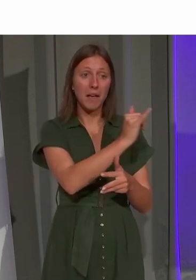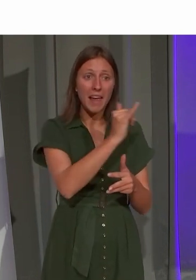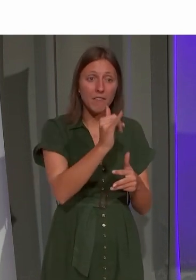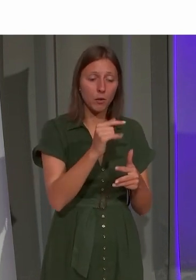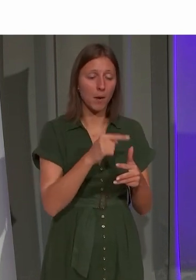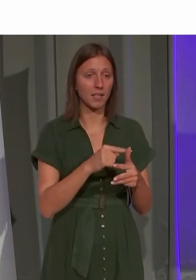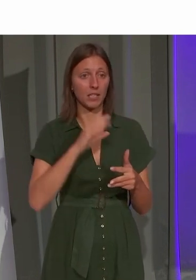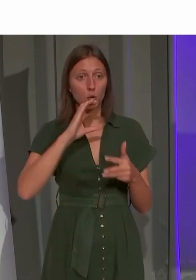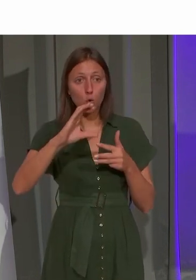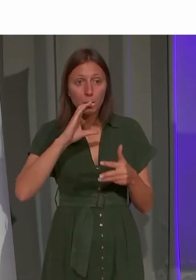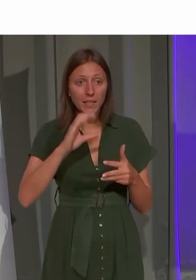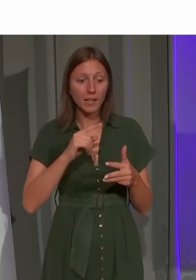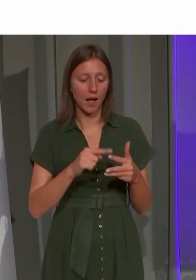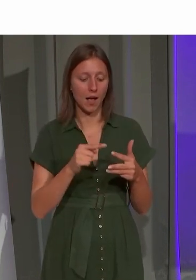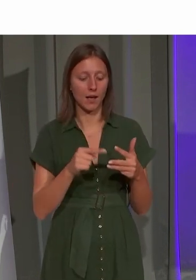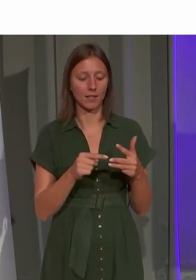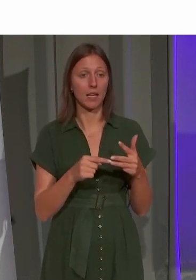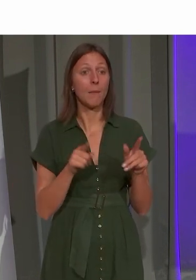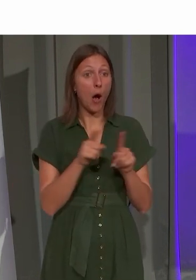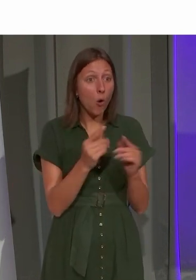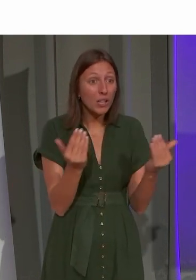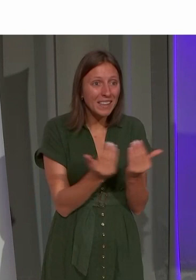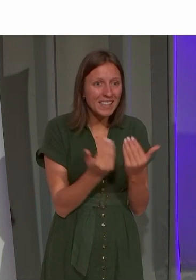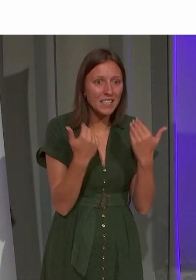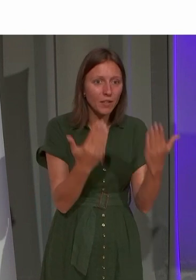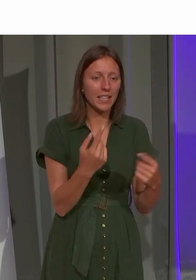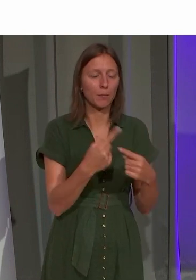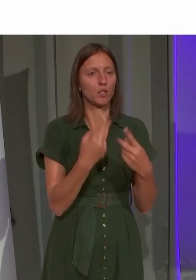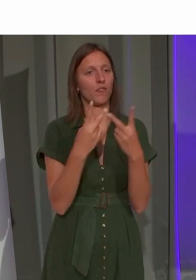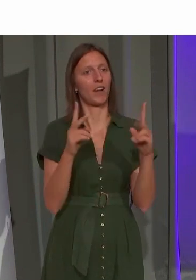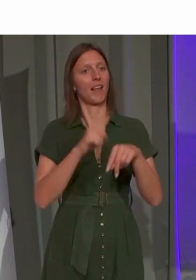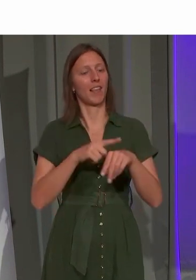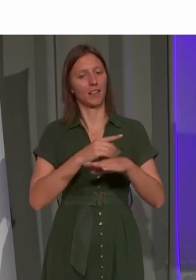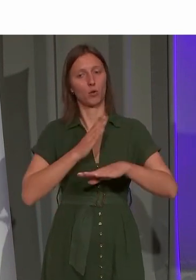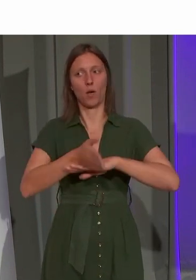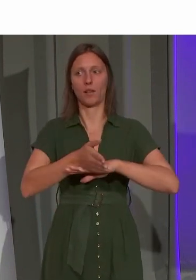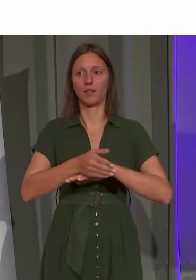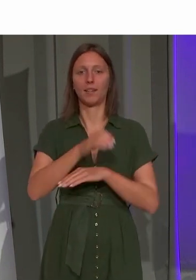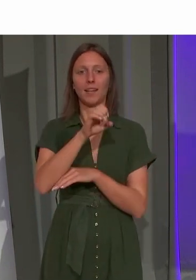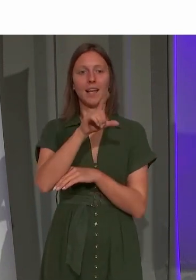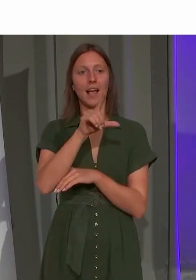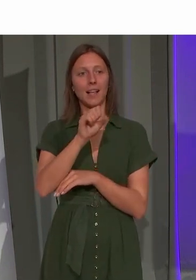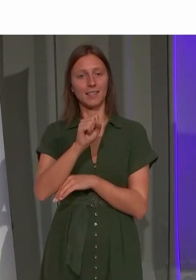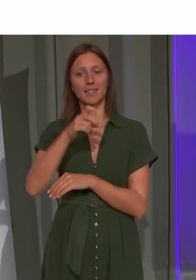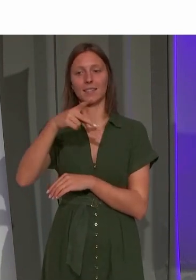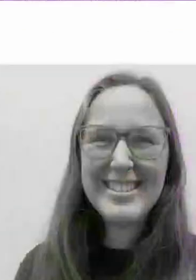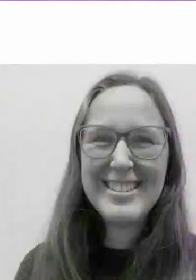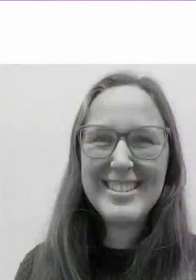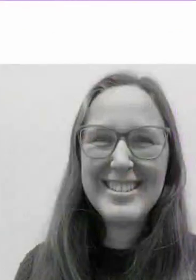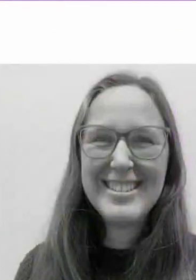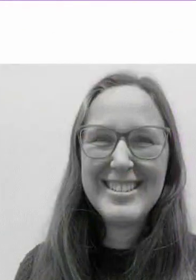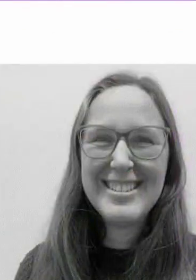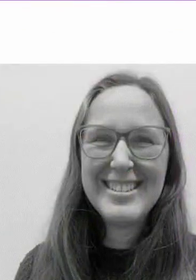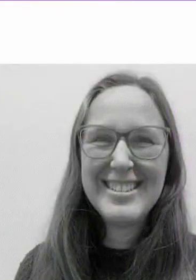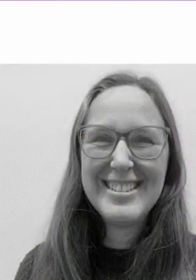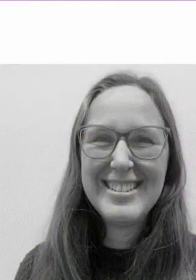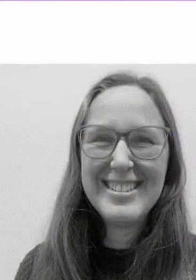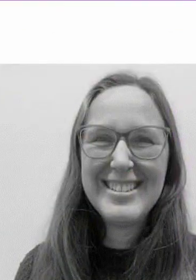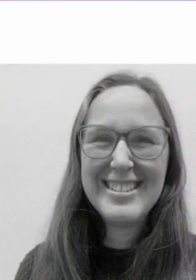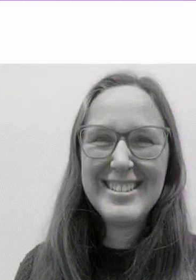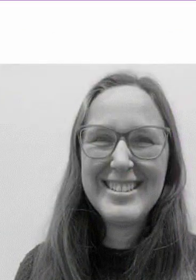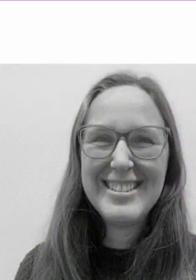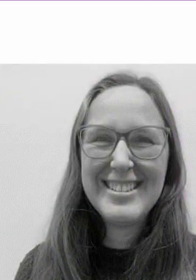so buildings, communication, information, service provision, and free time, making all of